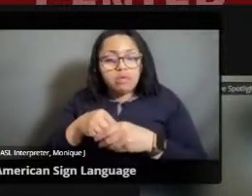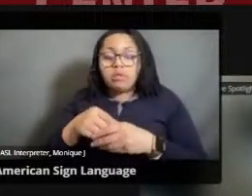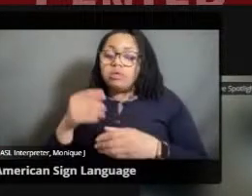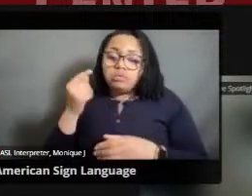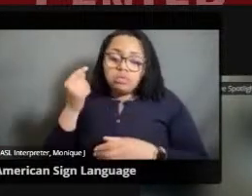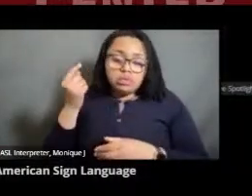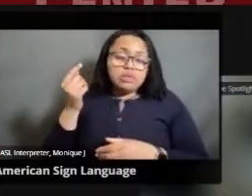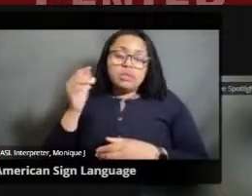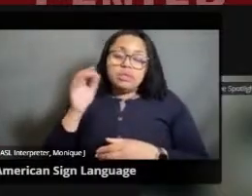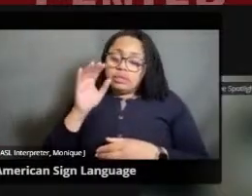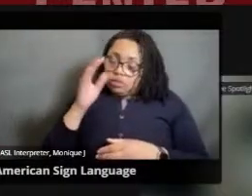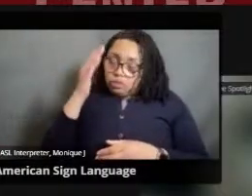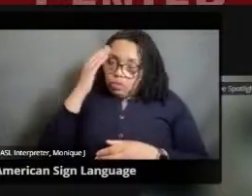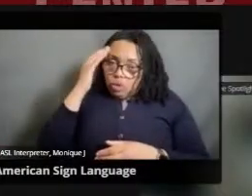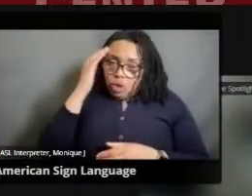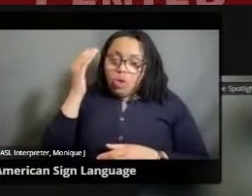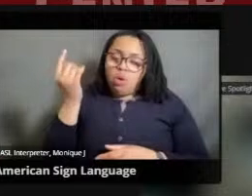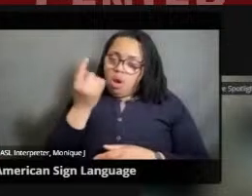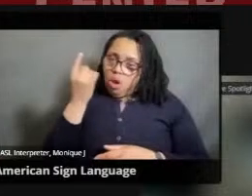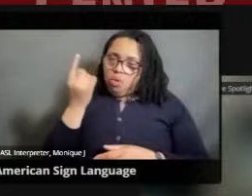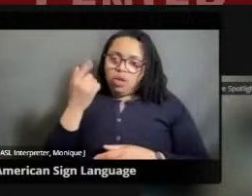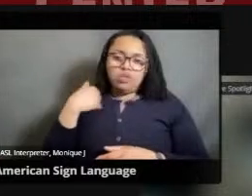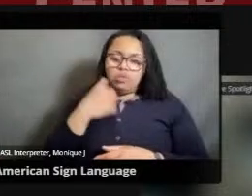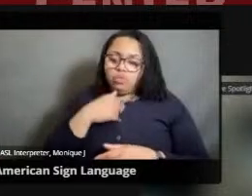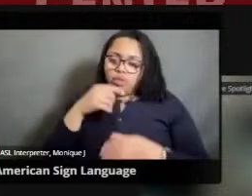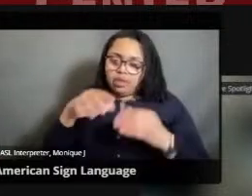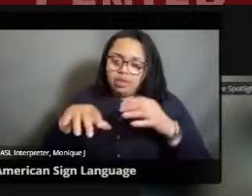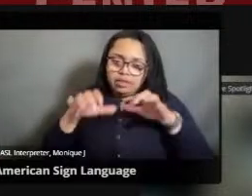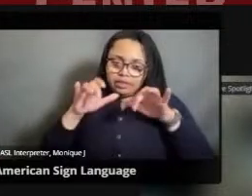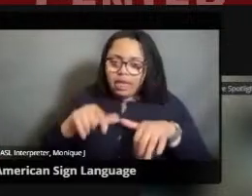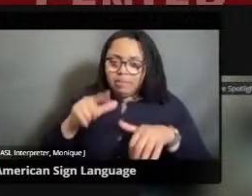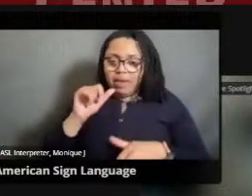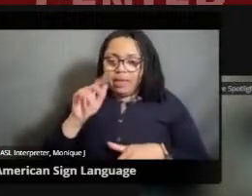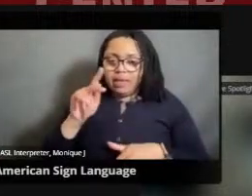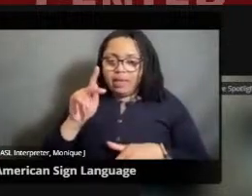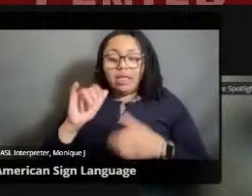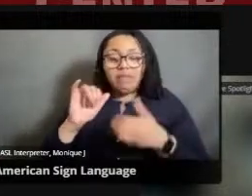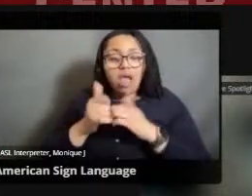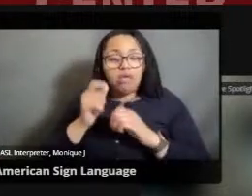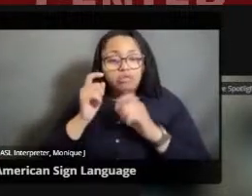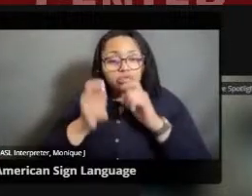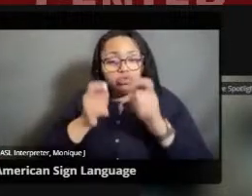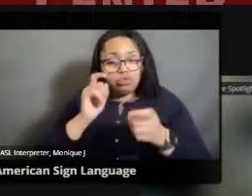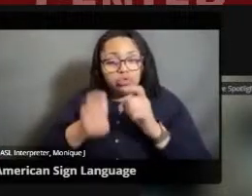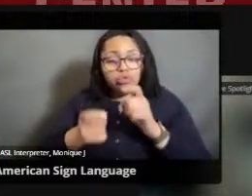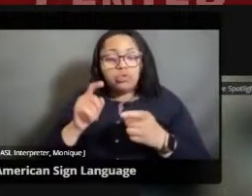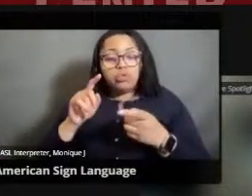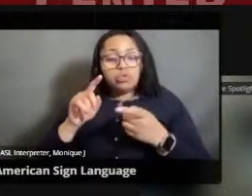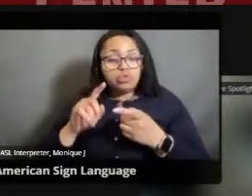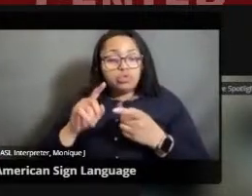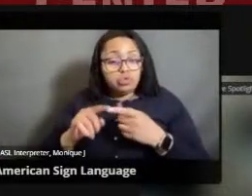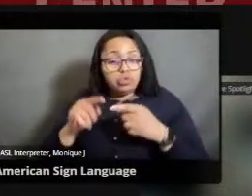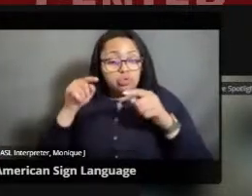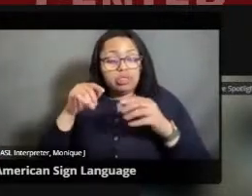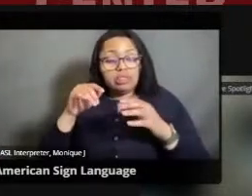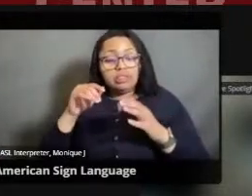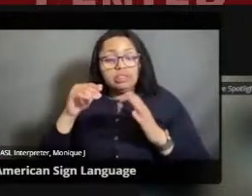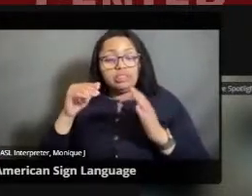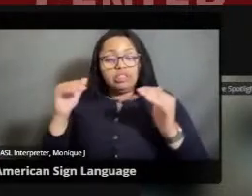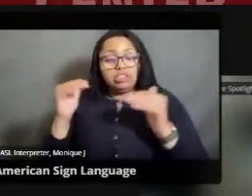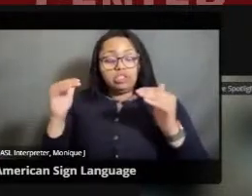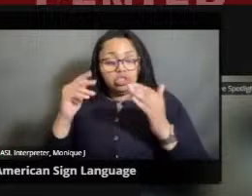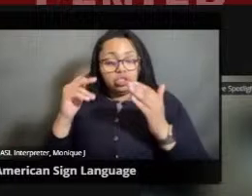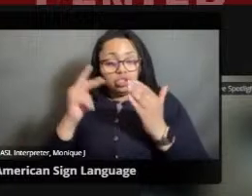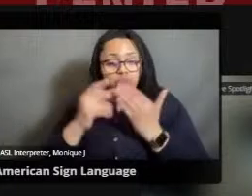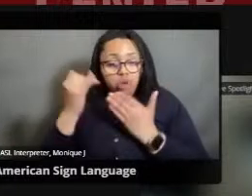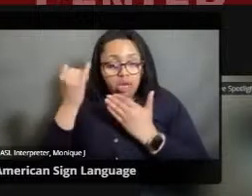always, we'll put a link into the chat to donate to the Adalah Justice Project.